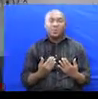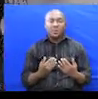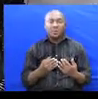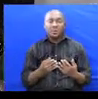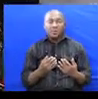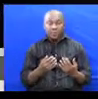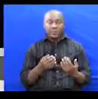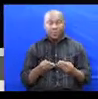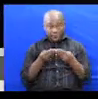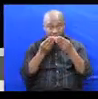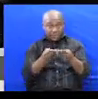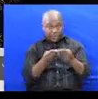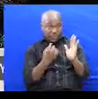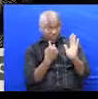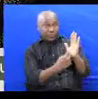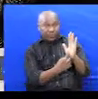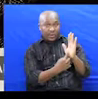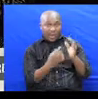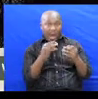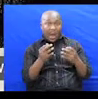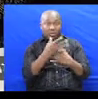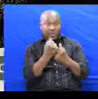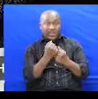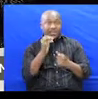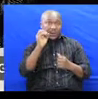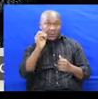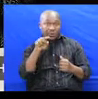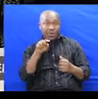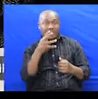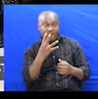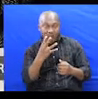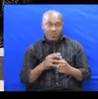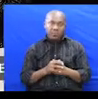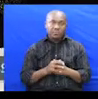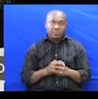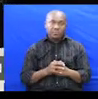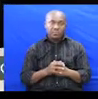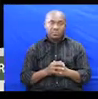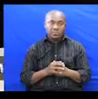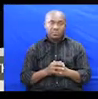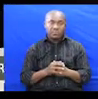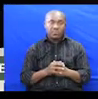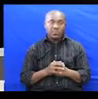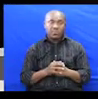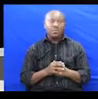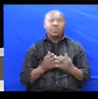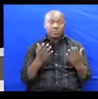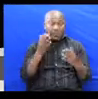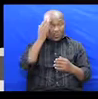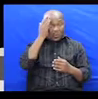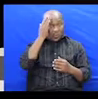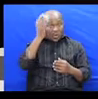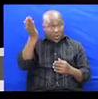is how 0.4 is obtained. This is how 0.4 is obtained. We know